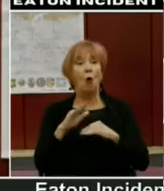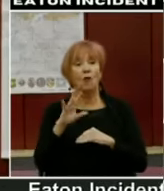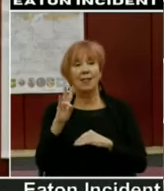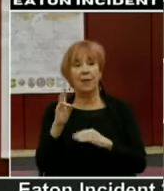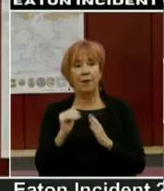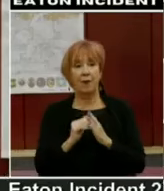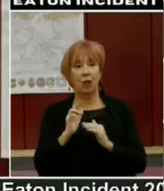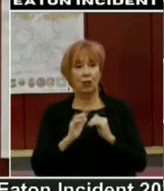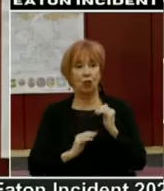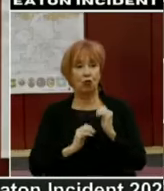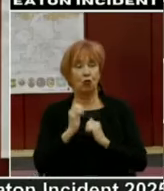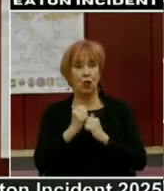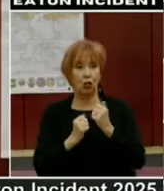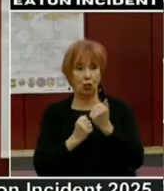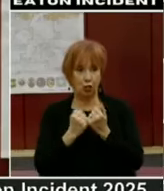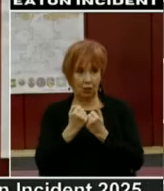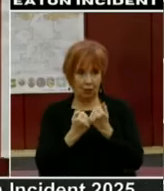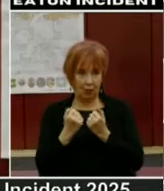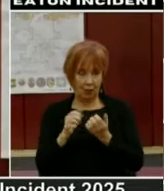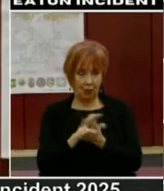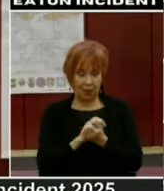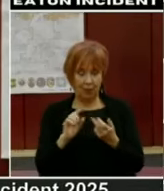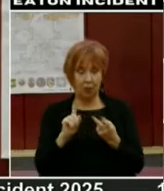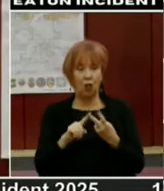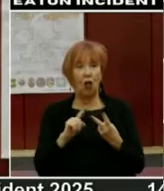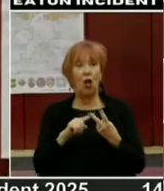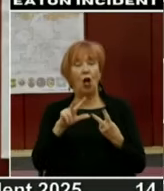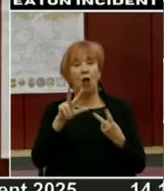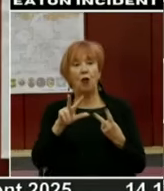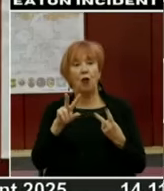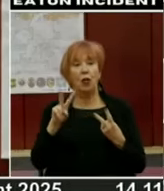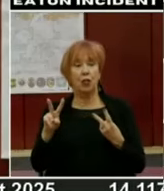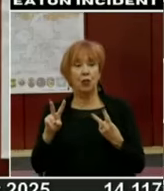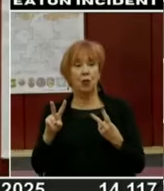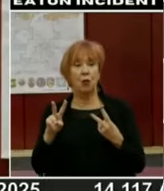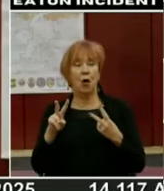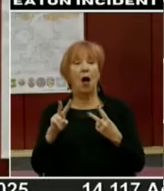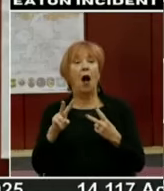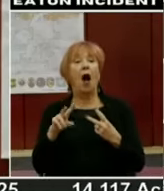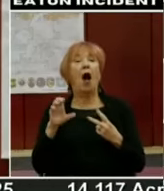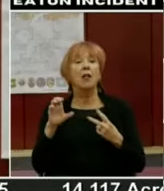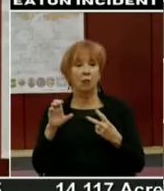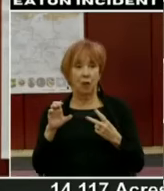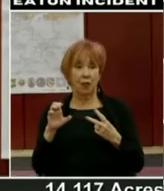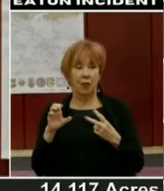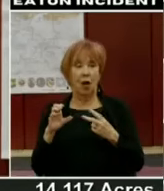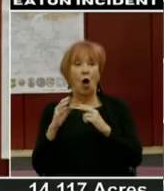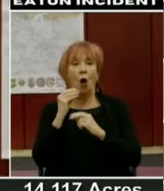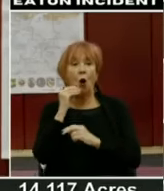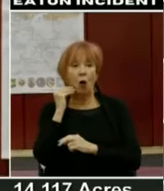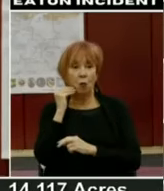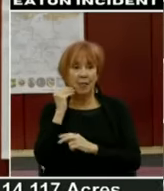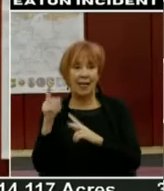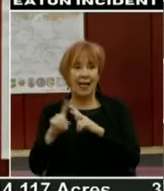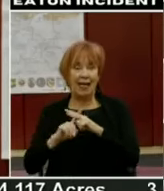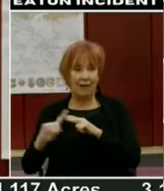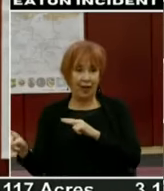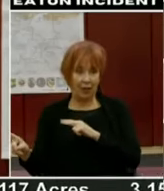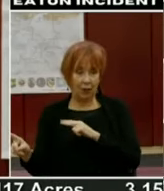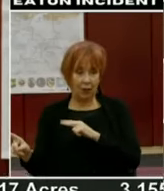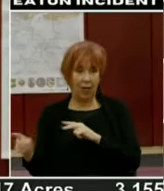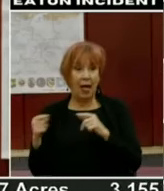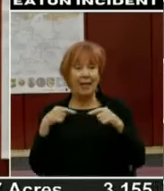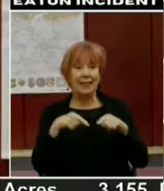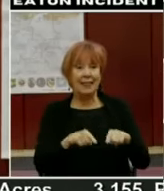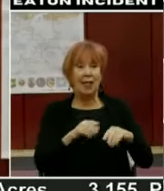structures damaged. 3,200 residents have been evacuated, and there's still over 9,000